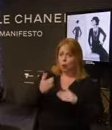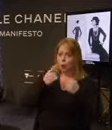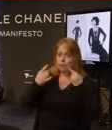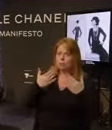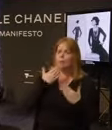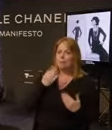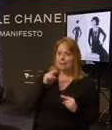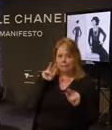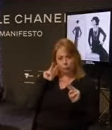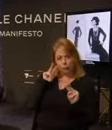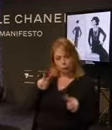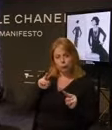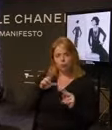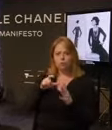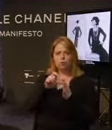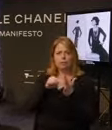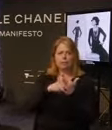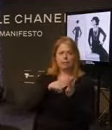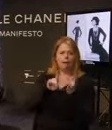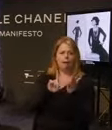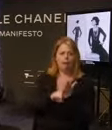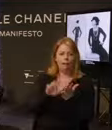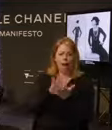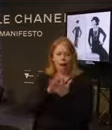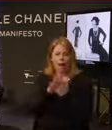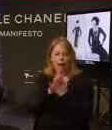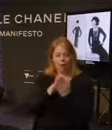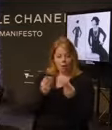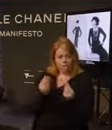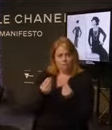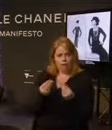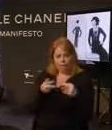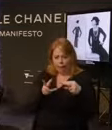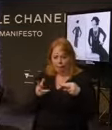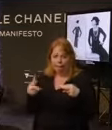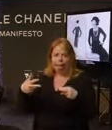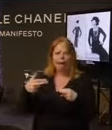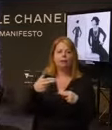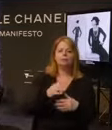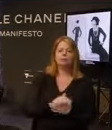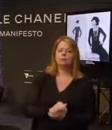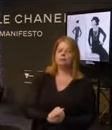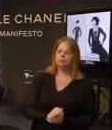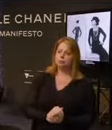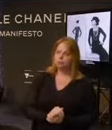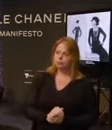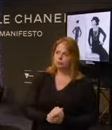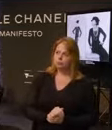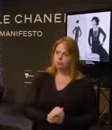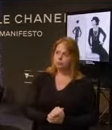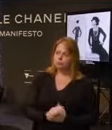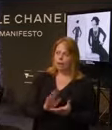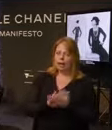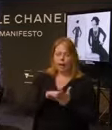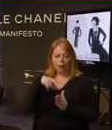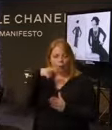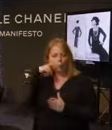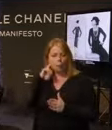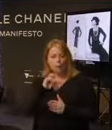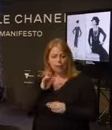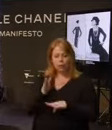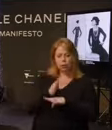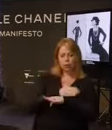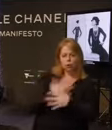The way that the fabric is cut around the leaves, Danny was pointing it out to us the other day, the way that the pink and the green go